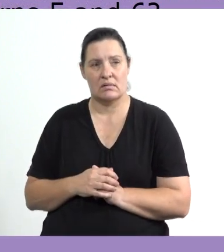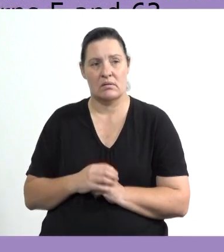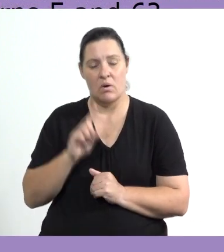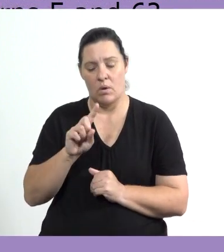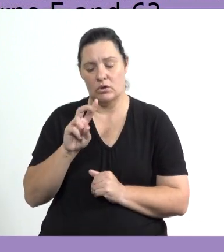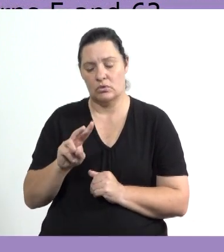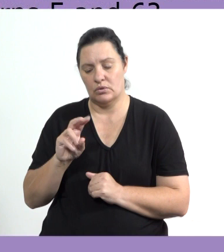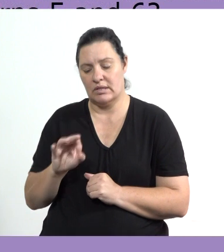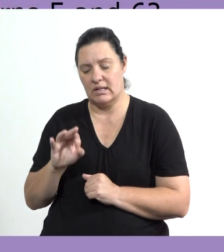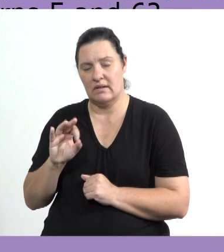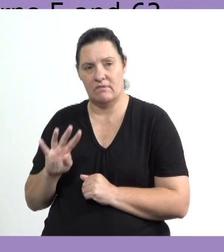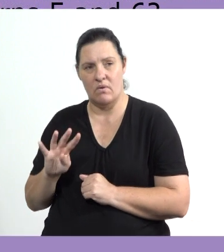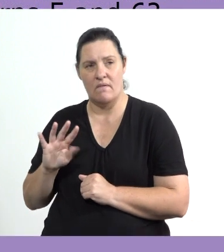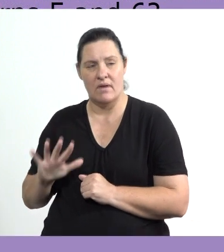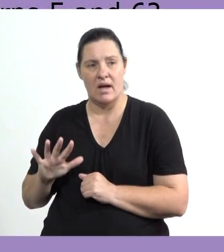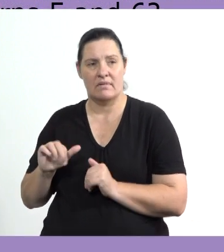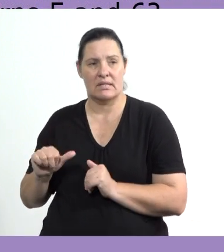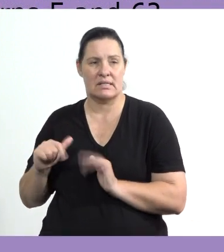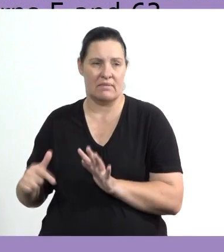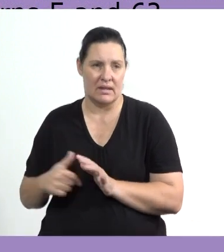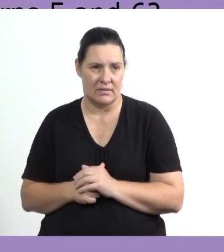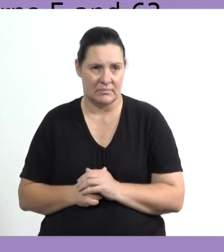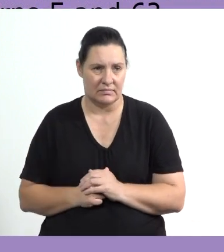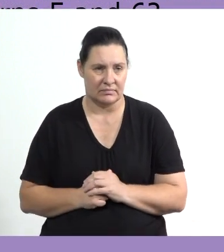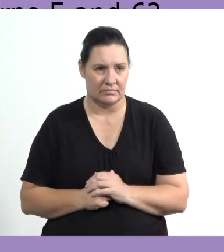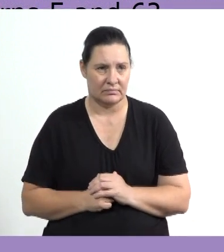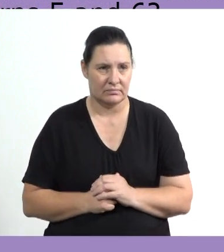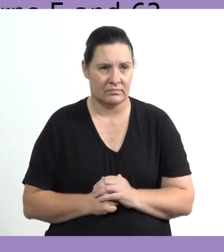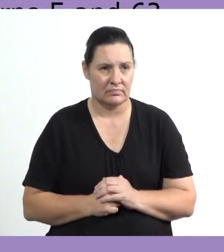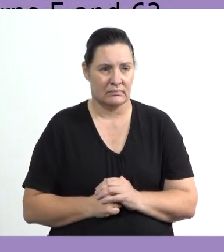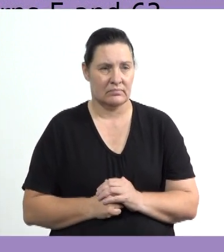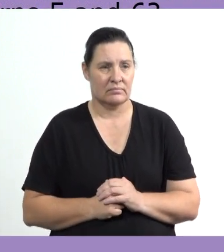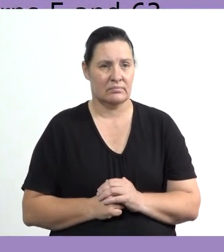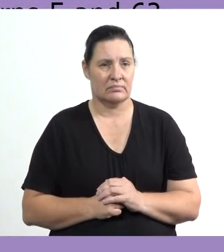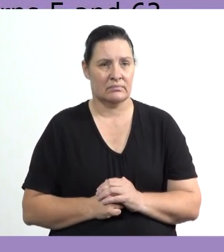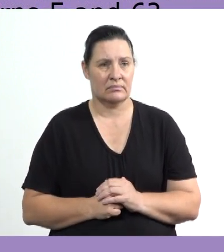and that's going to be 1, 2, 3, 4, 5, 6, 7.